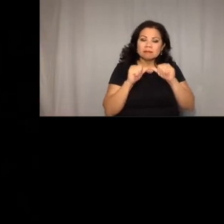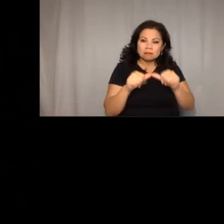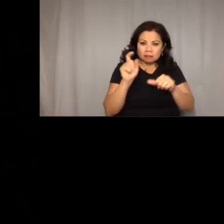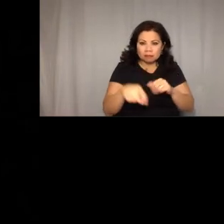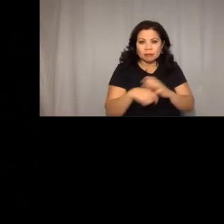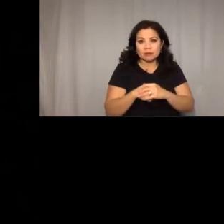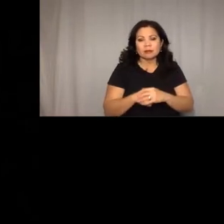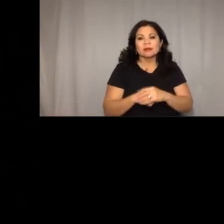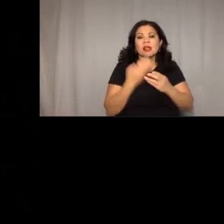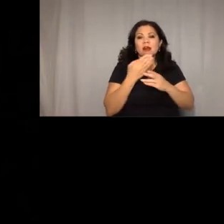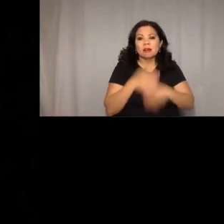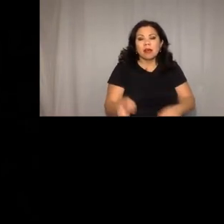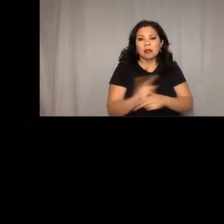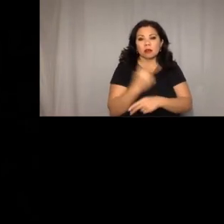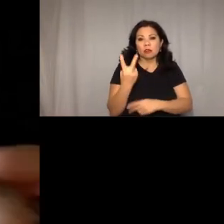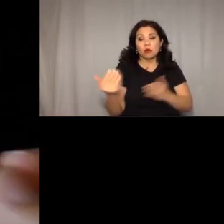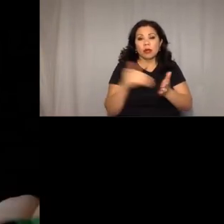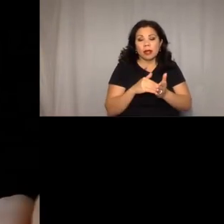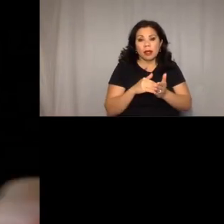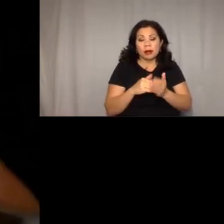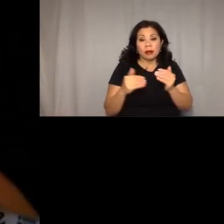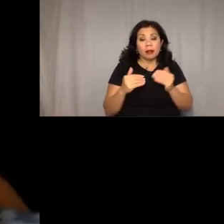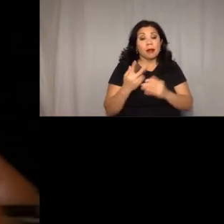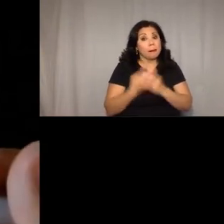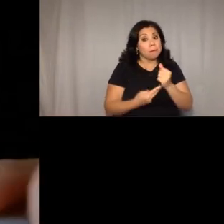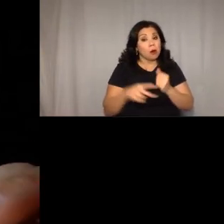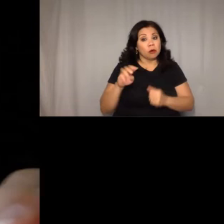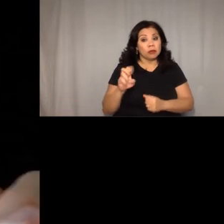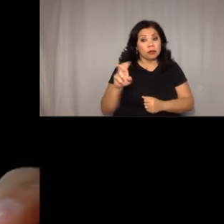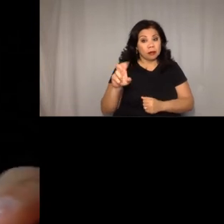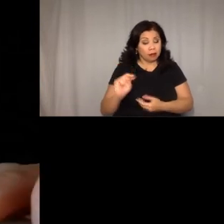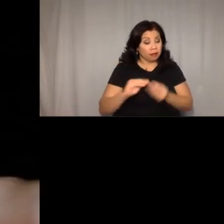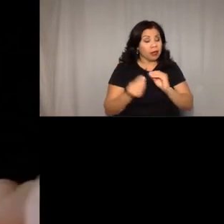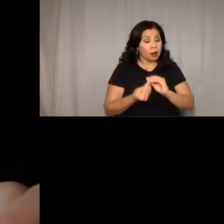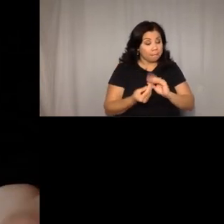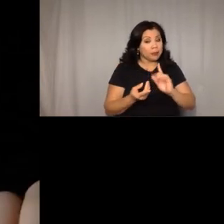divide by 2 again. They're both evens. Remember, if they're both evens, if the